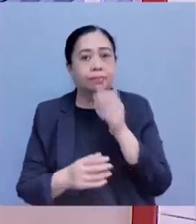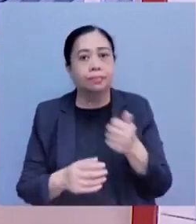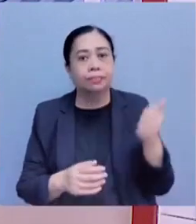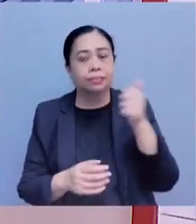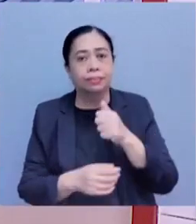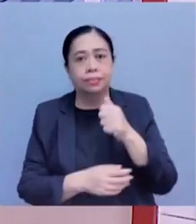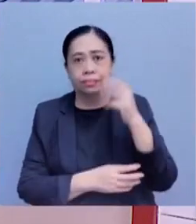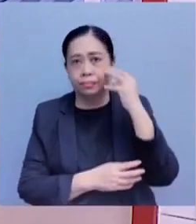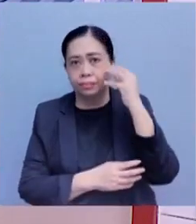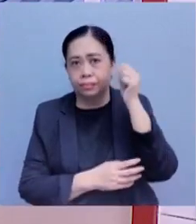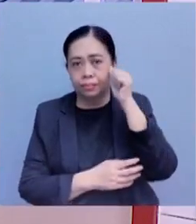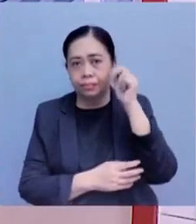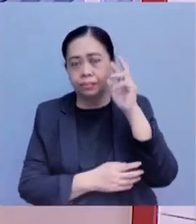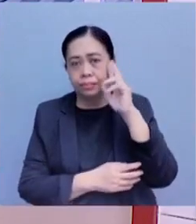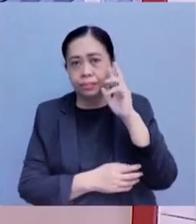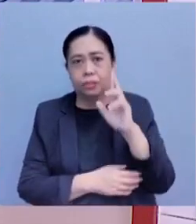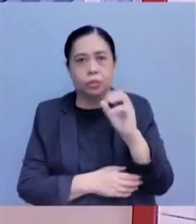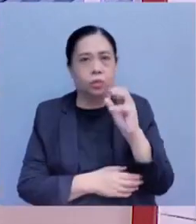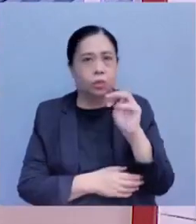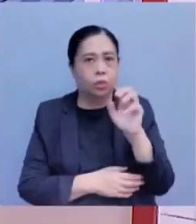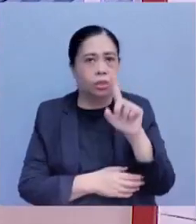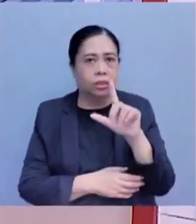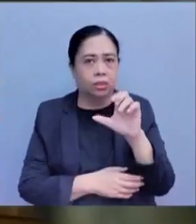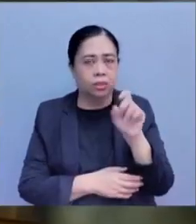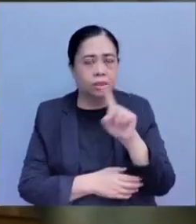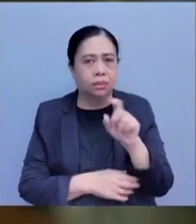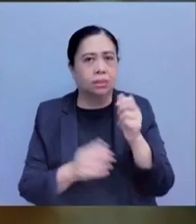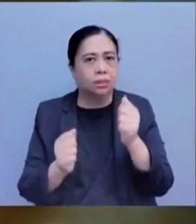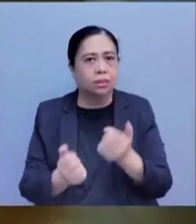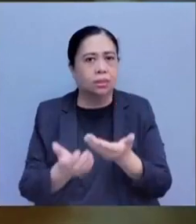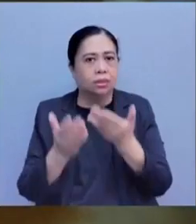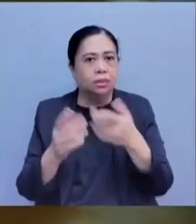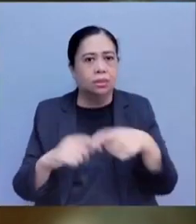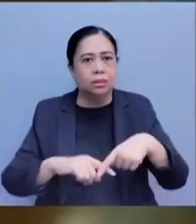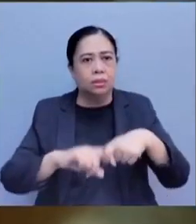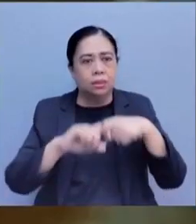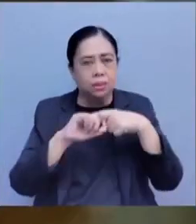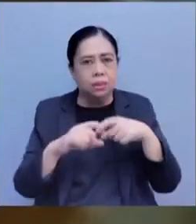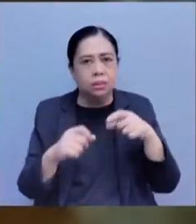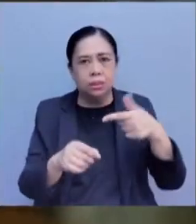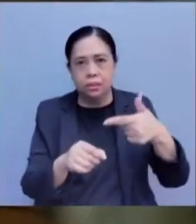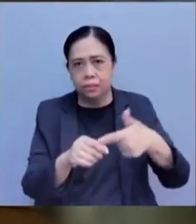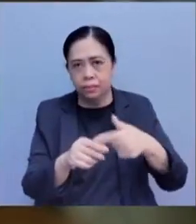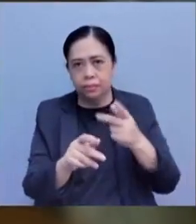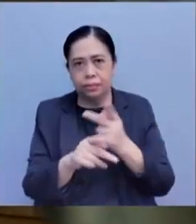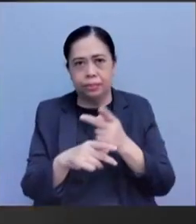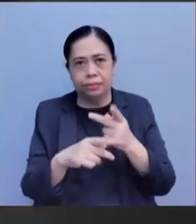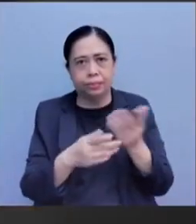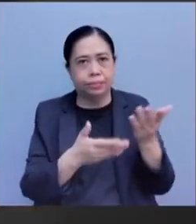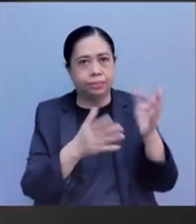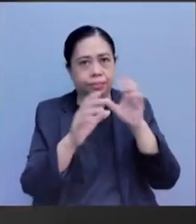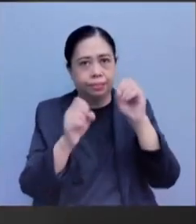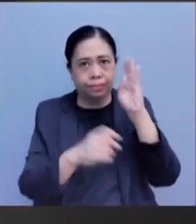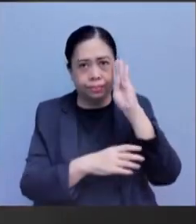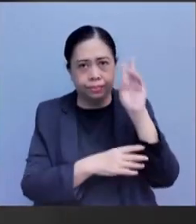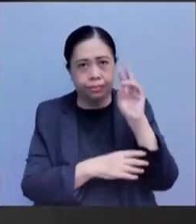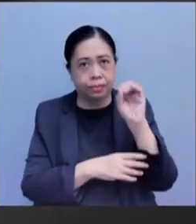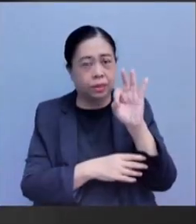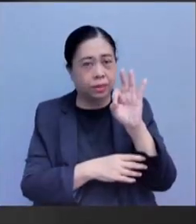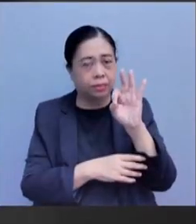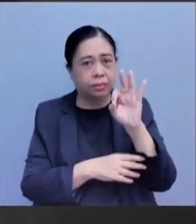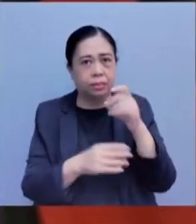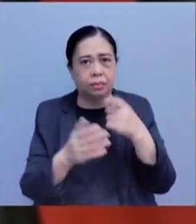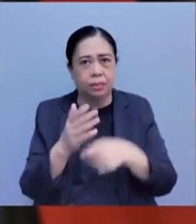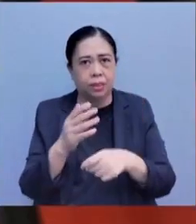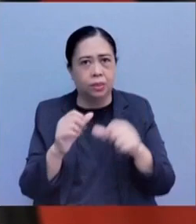Monday said lawmakers could recommend the suspension of the excise tax on petroleum products to President Marcos if